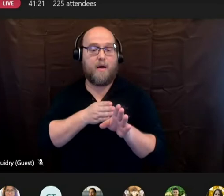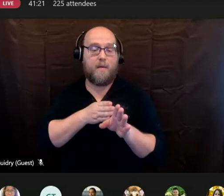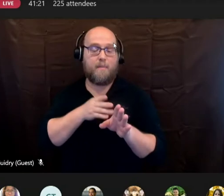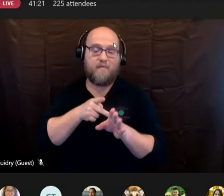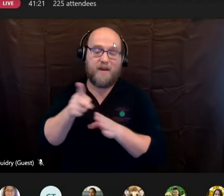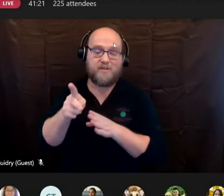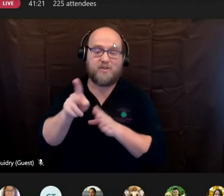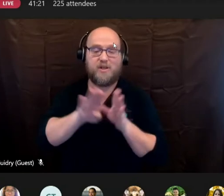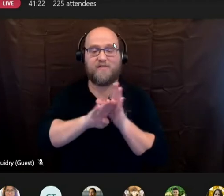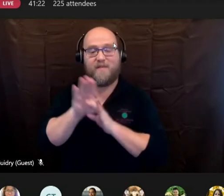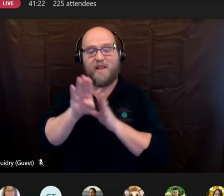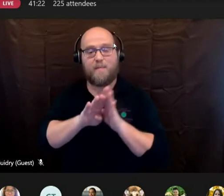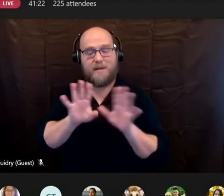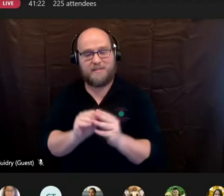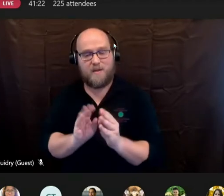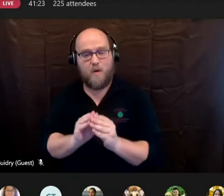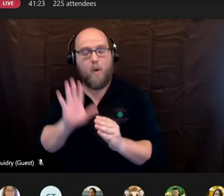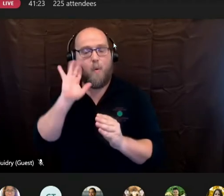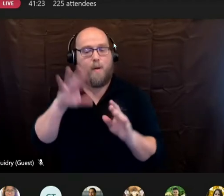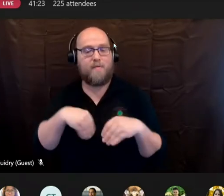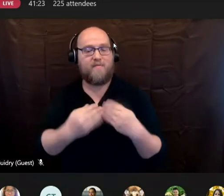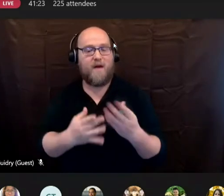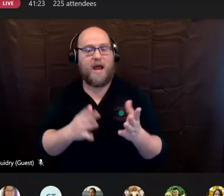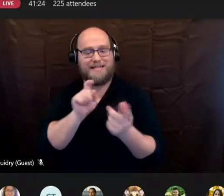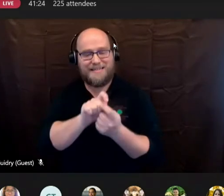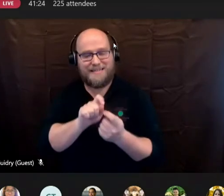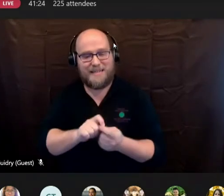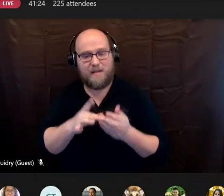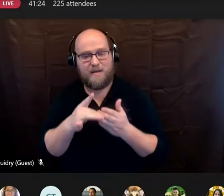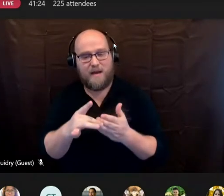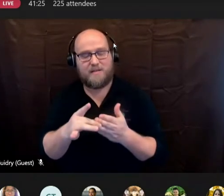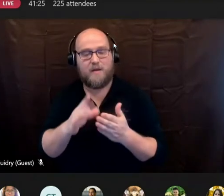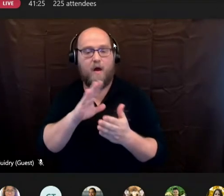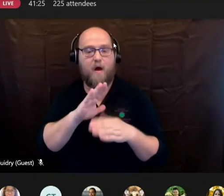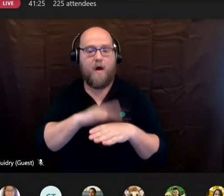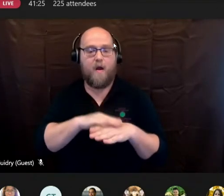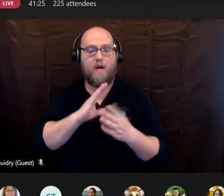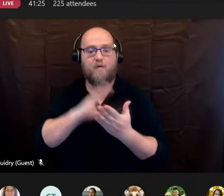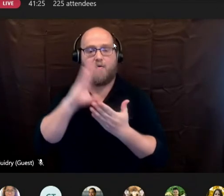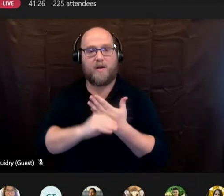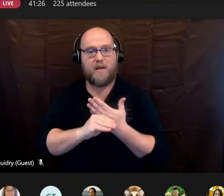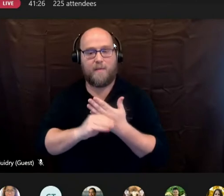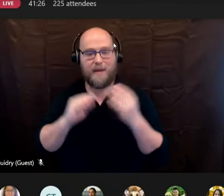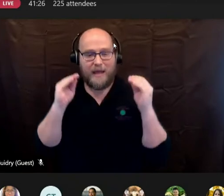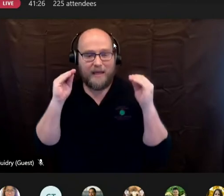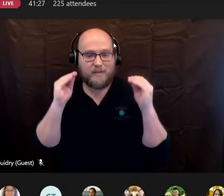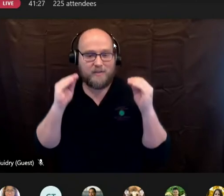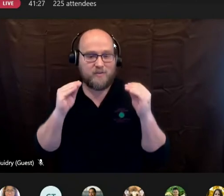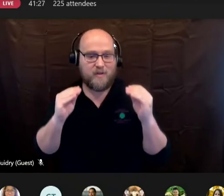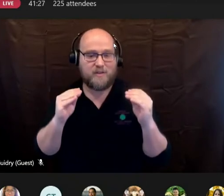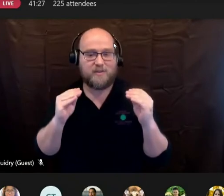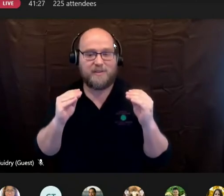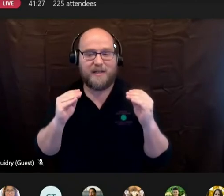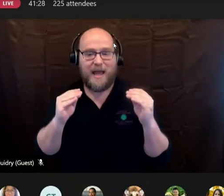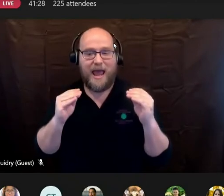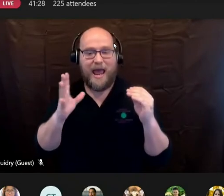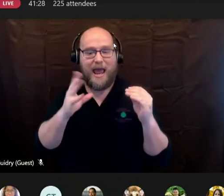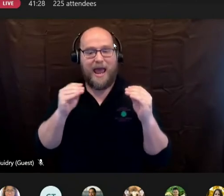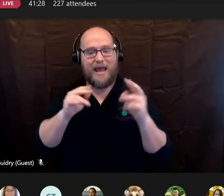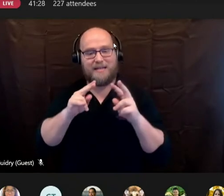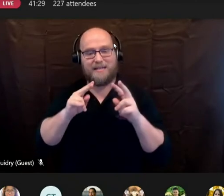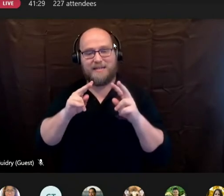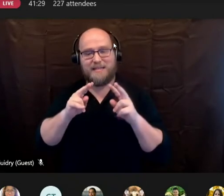detailed guidance on curriculum, assessment, and instruction to promote culturally relevant anti-racist